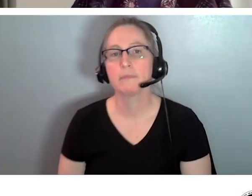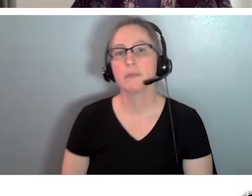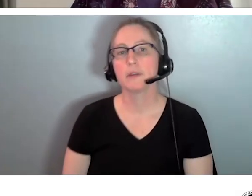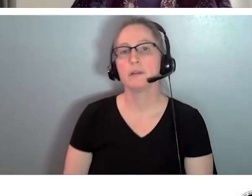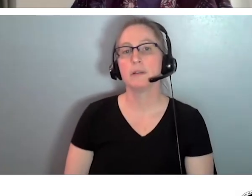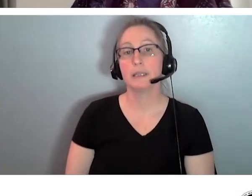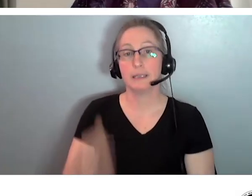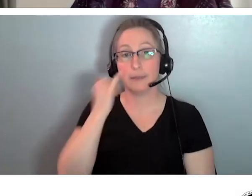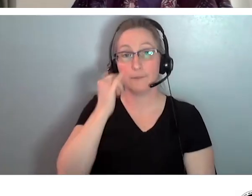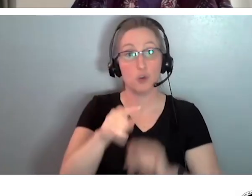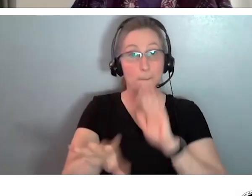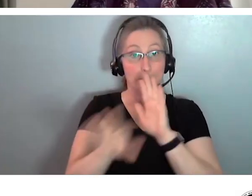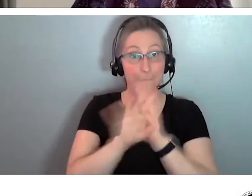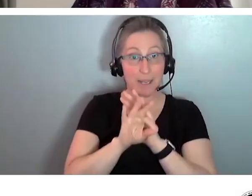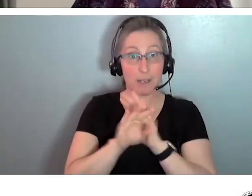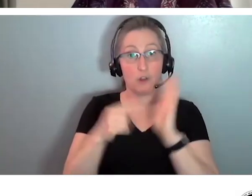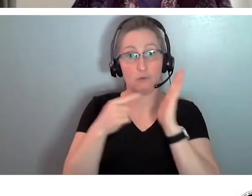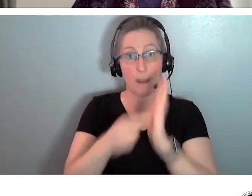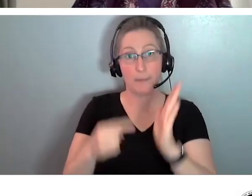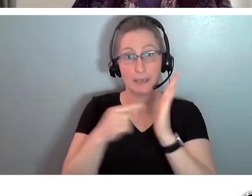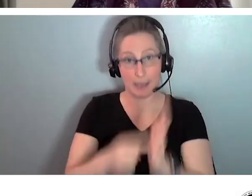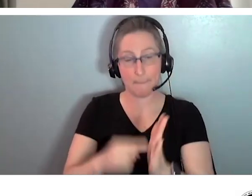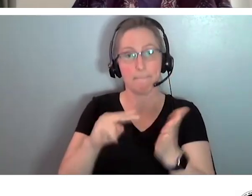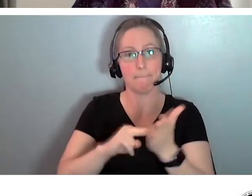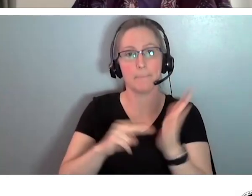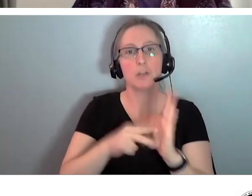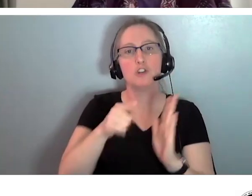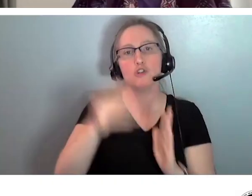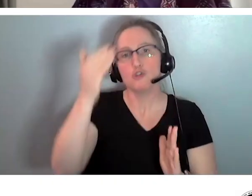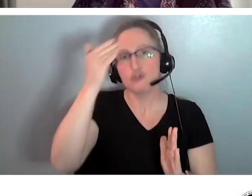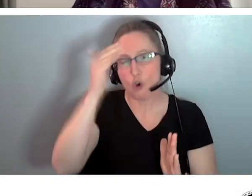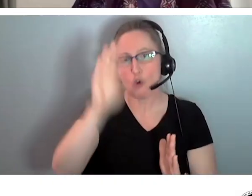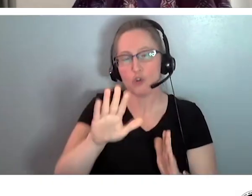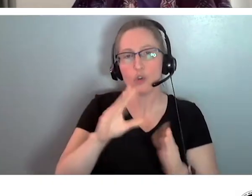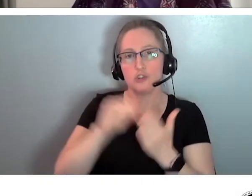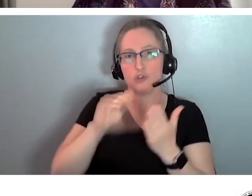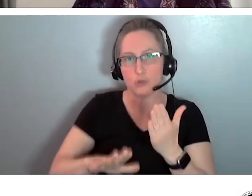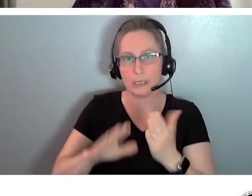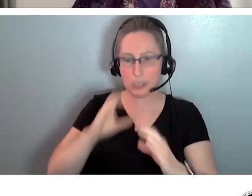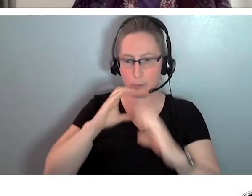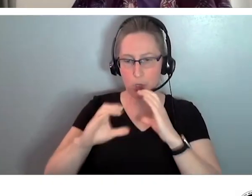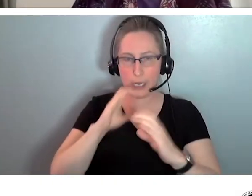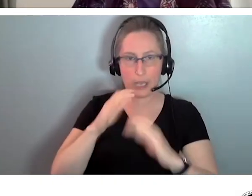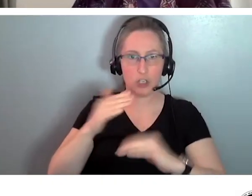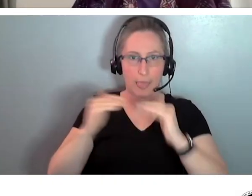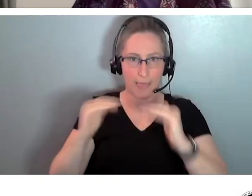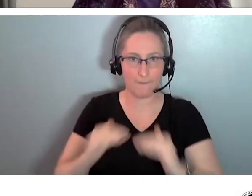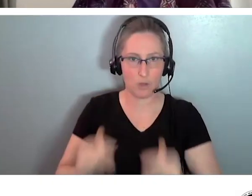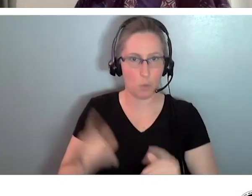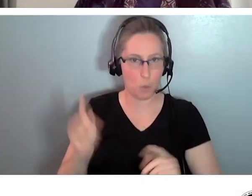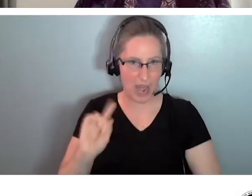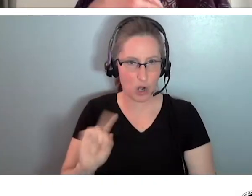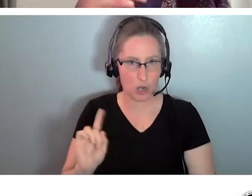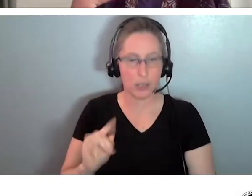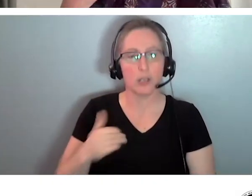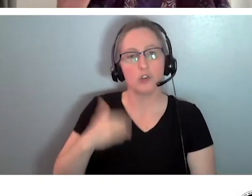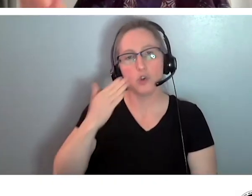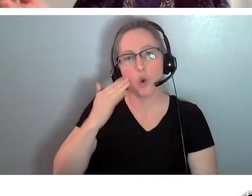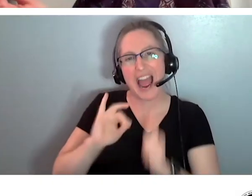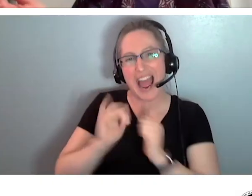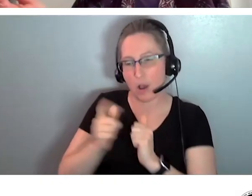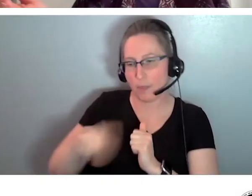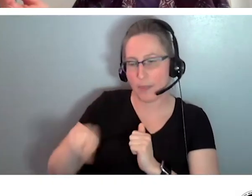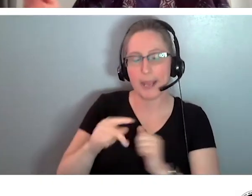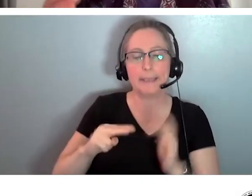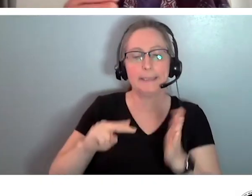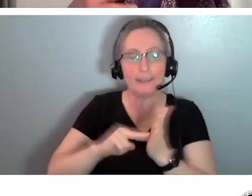So when you select representations, you're going to know your students' level of communication. Okay, you're going to know how they